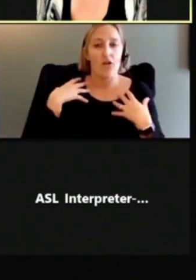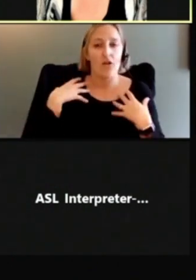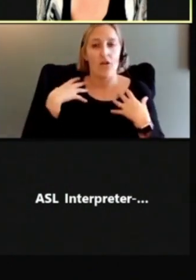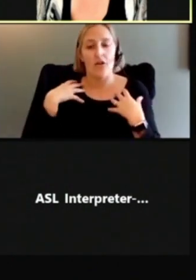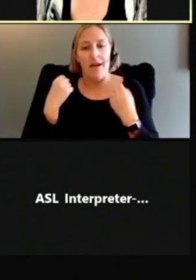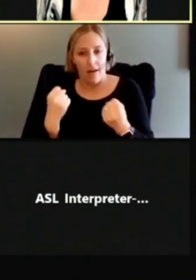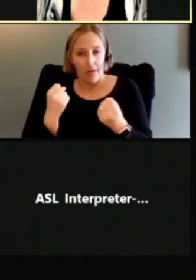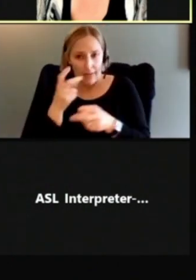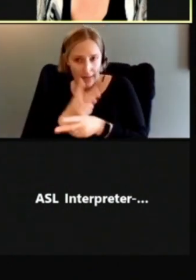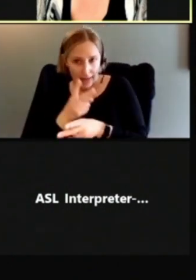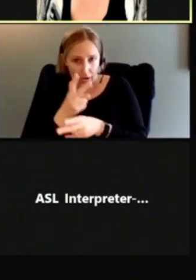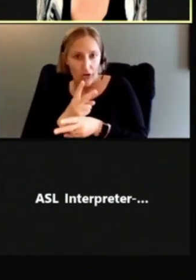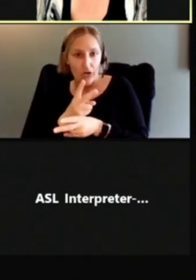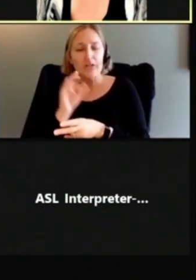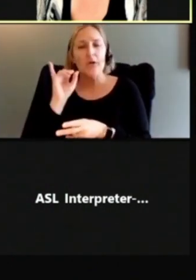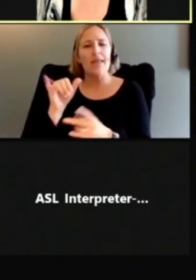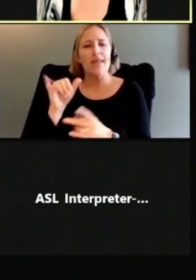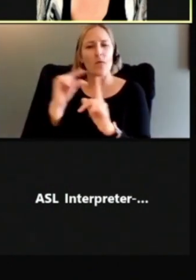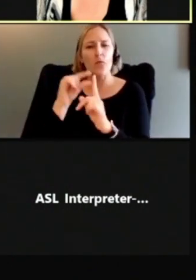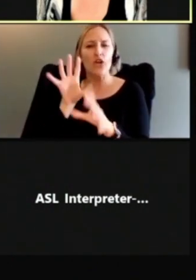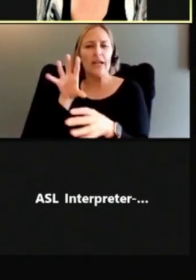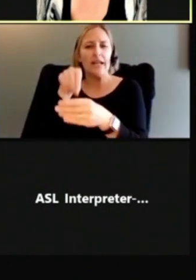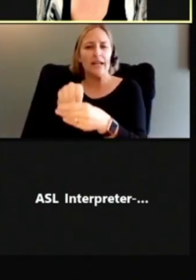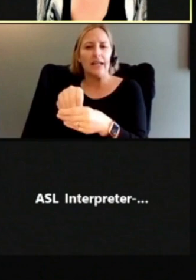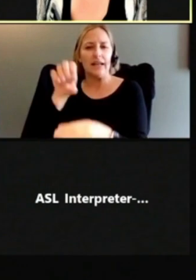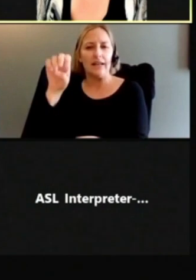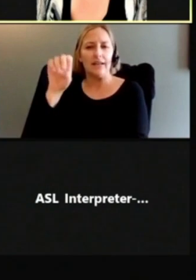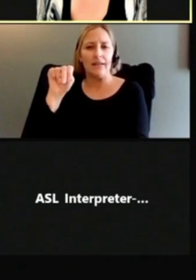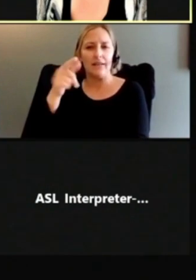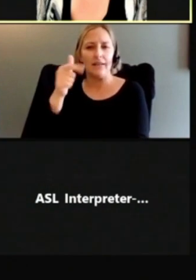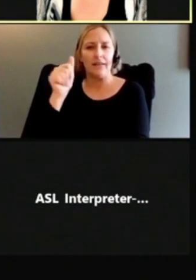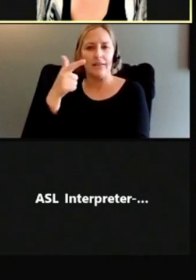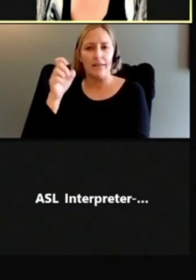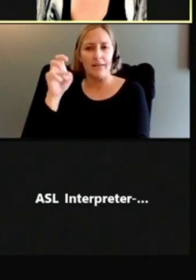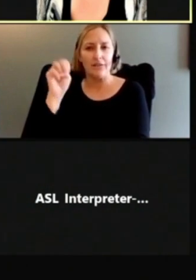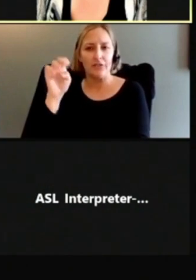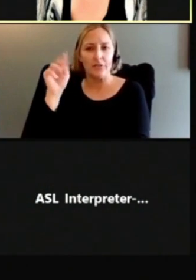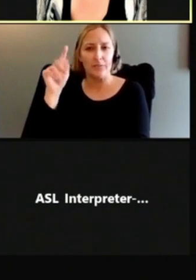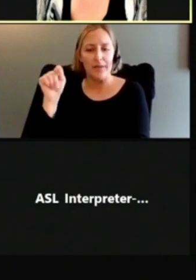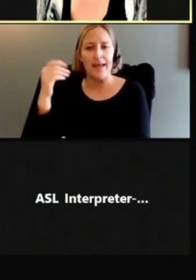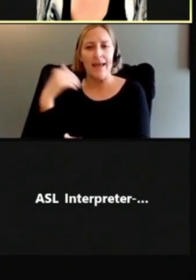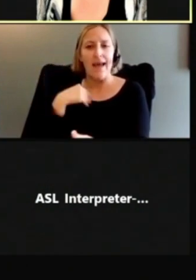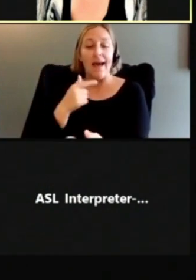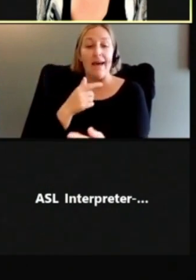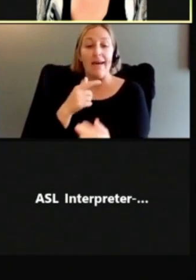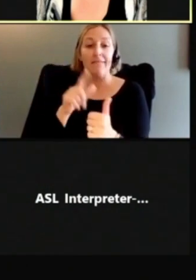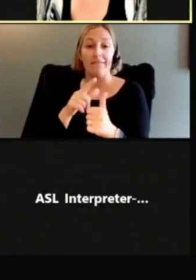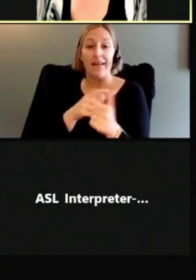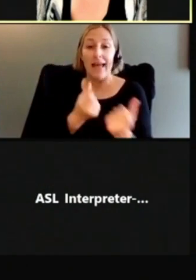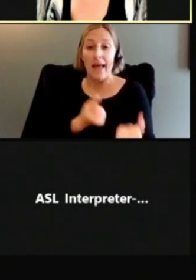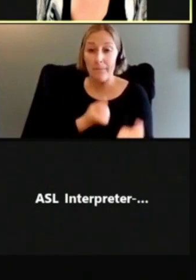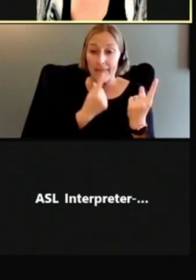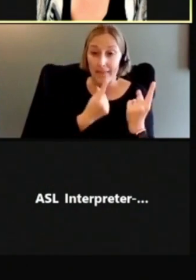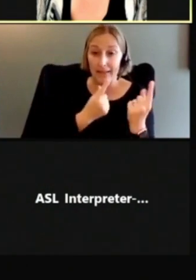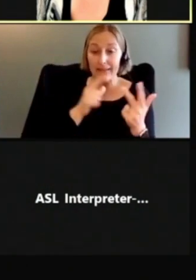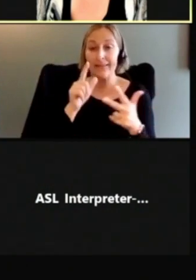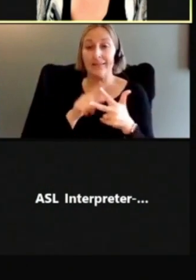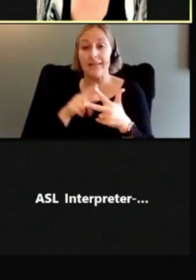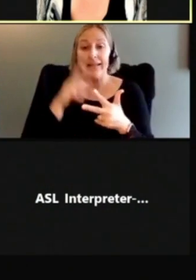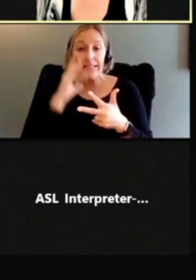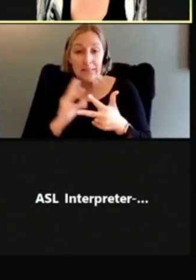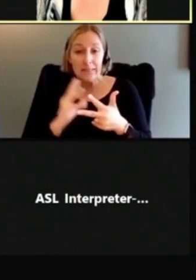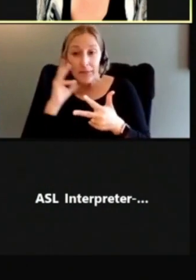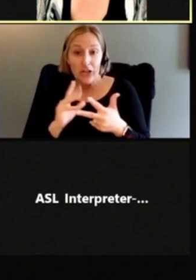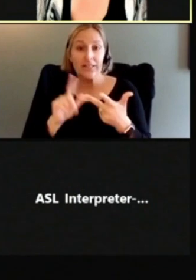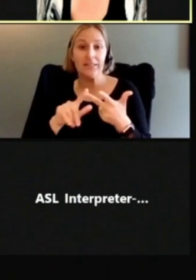about engagement as encompassing empathy, experience, and effect. And in the world of behavior